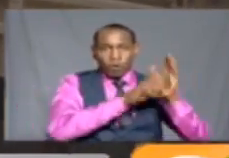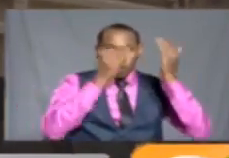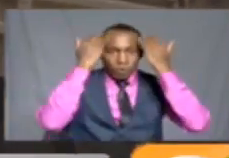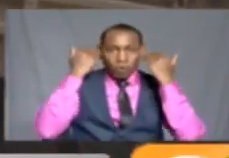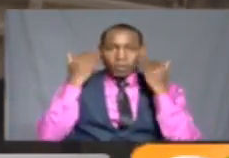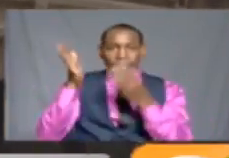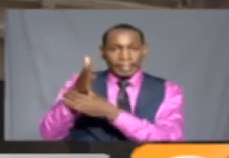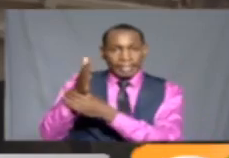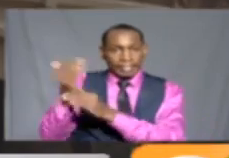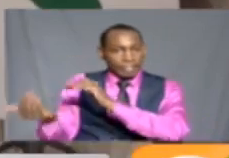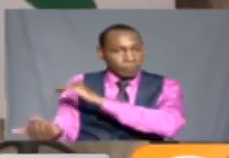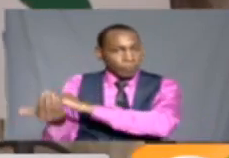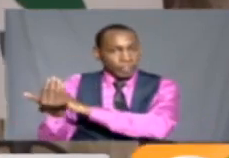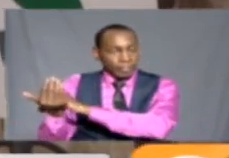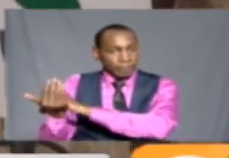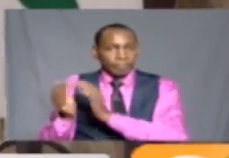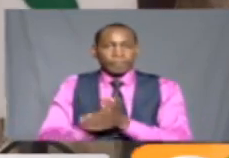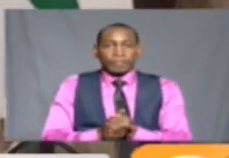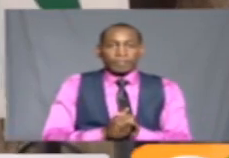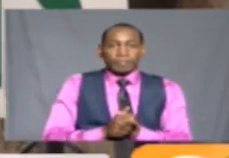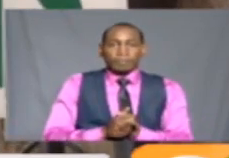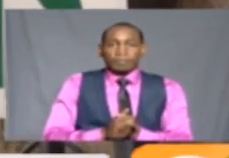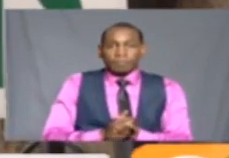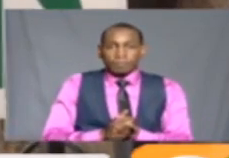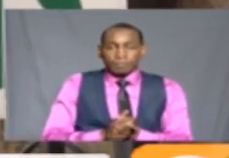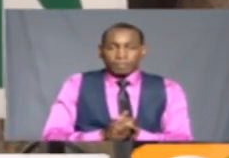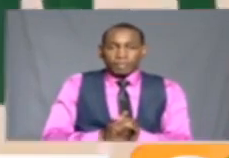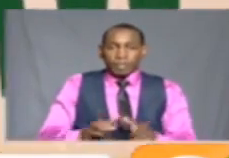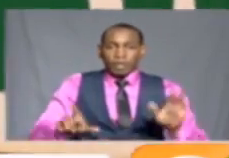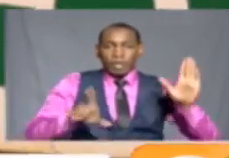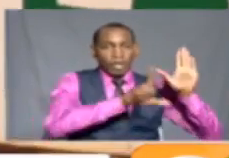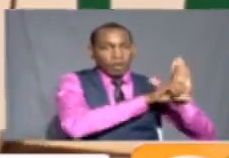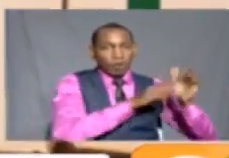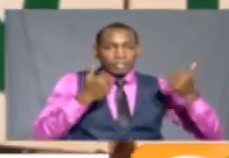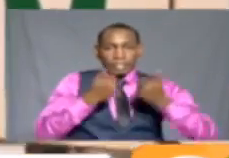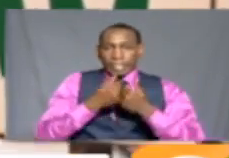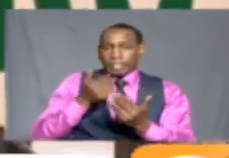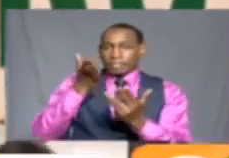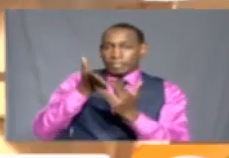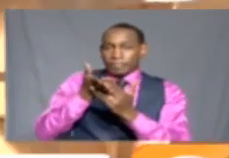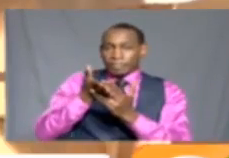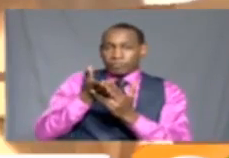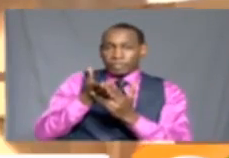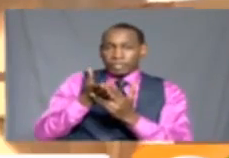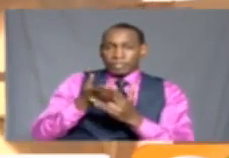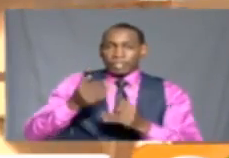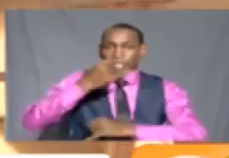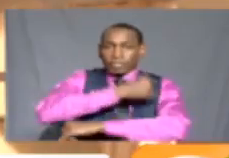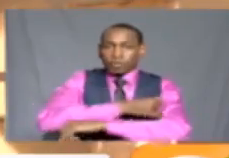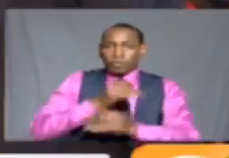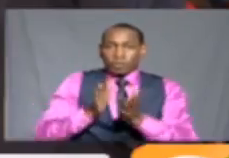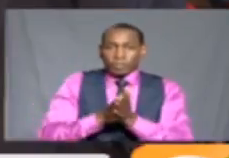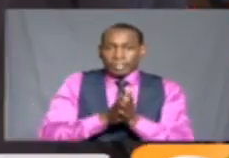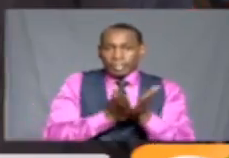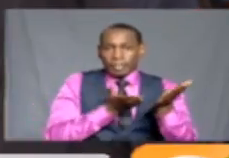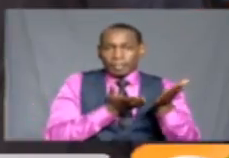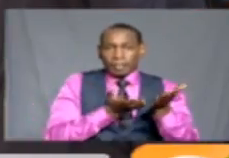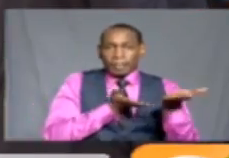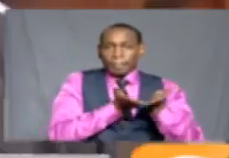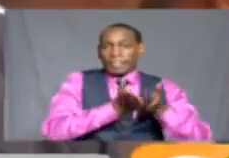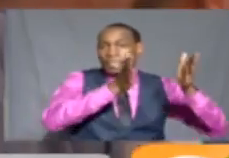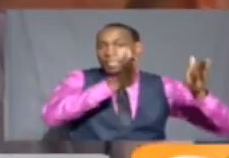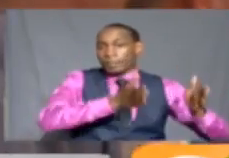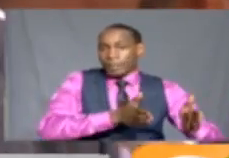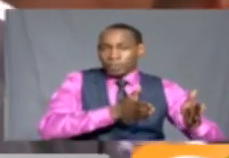morning. It was another day for a legal battle between the institution and Moses Macharia Kigo, the